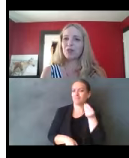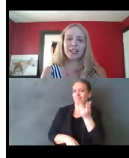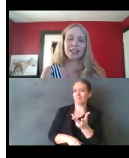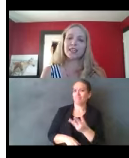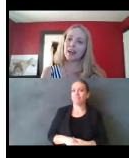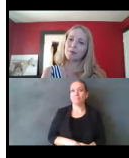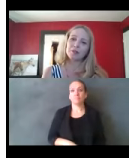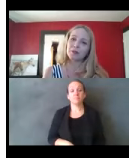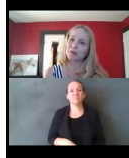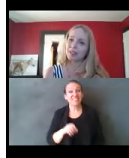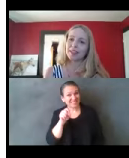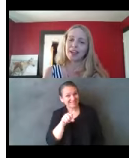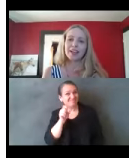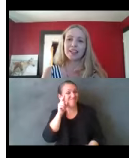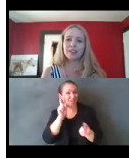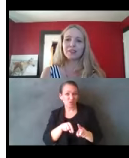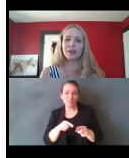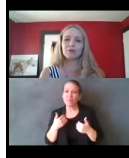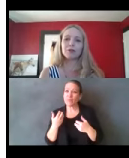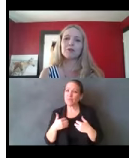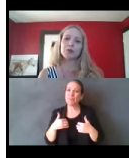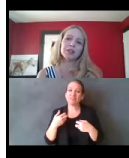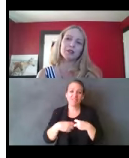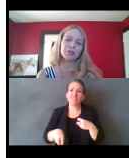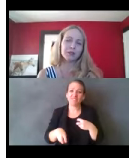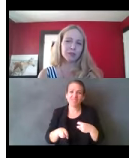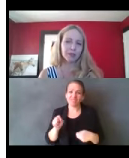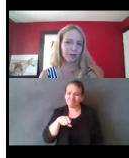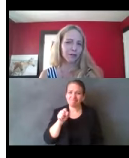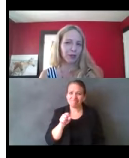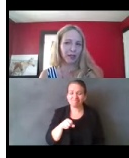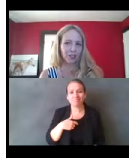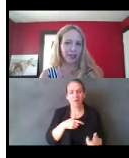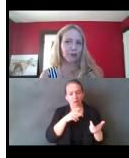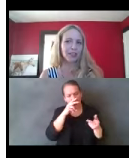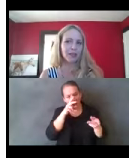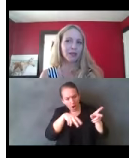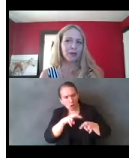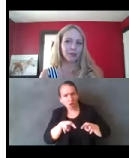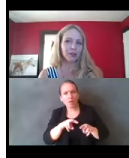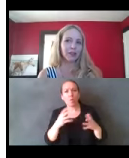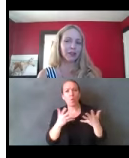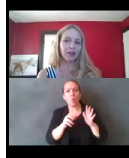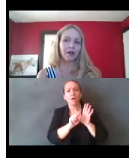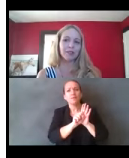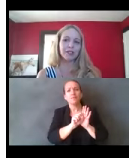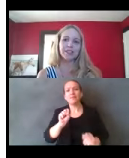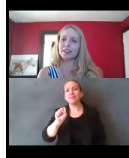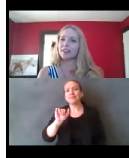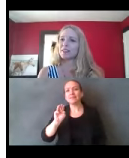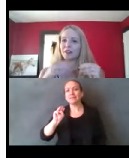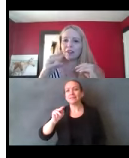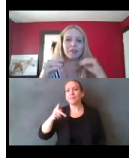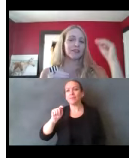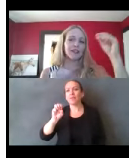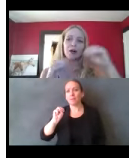can be tricky, absolutely. And again, kind of reviewing those symptoms of depression that we talked about earlier to see,